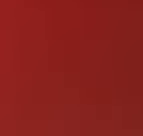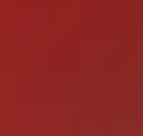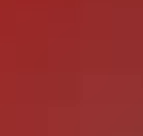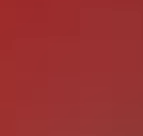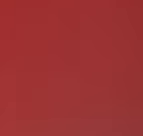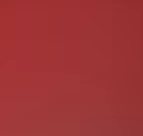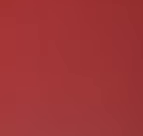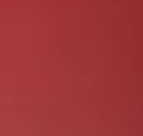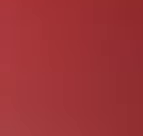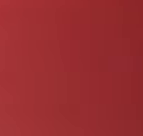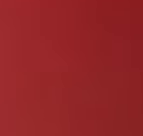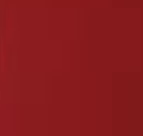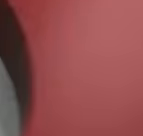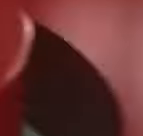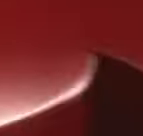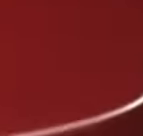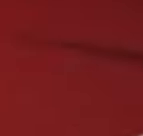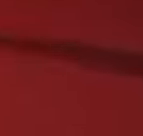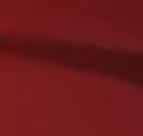day.